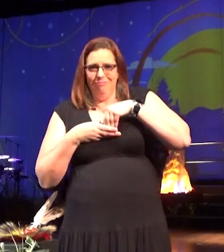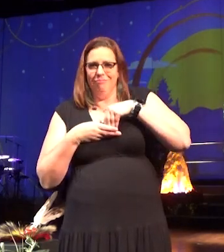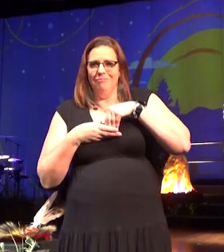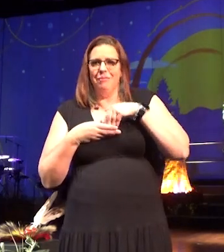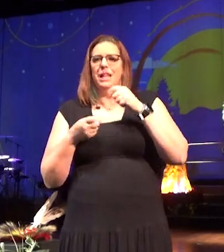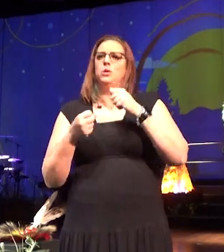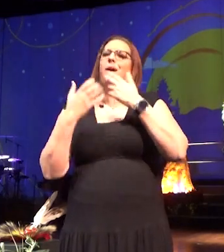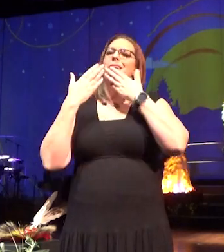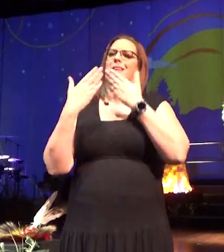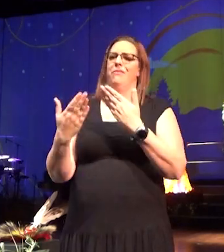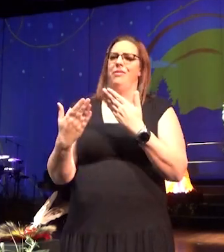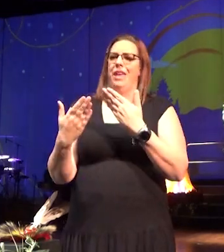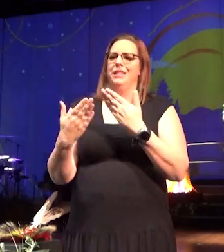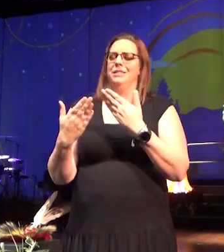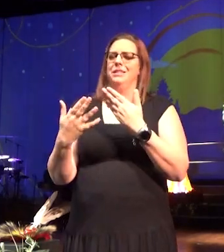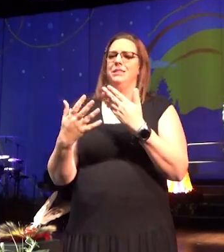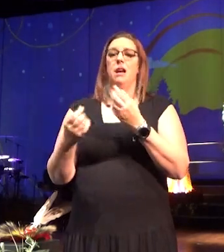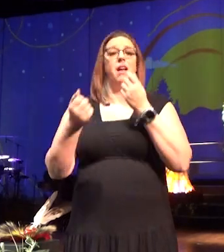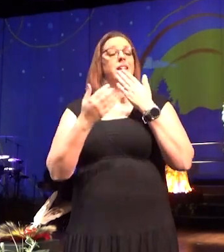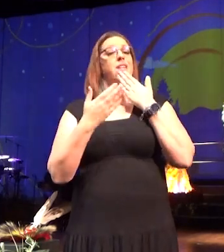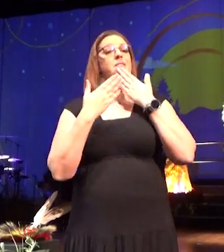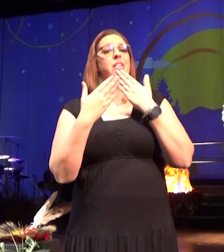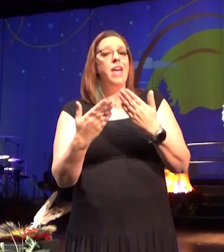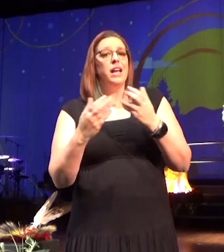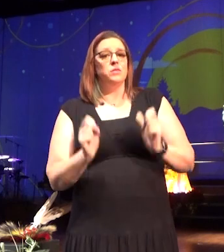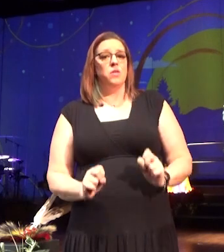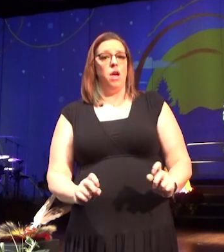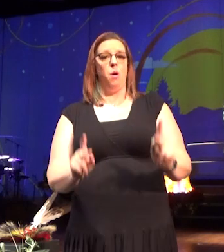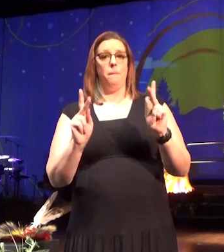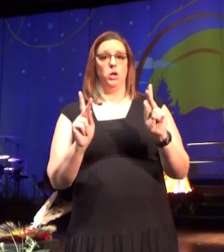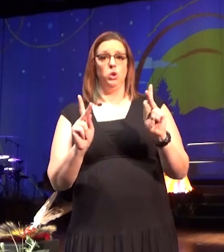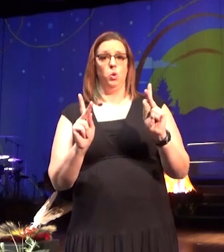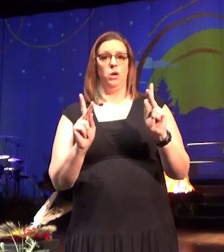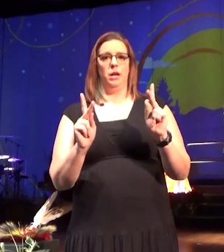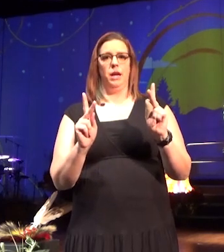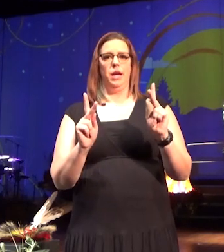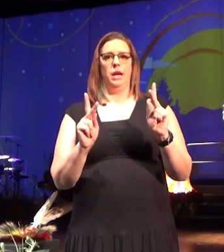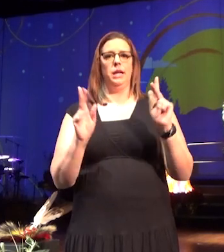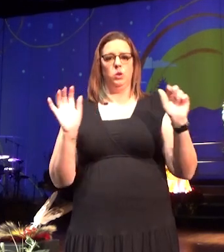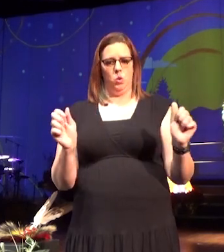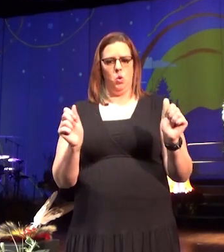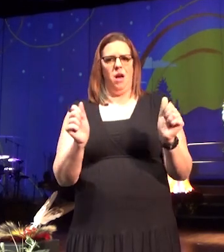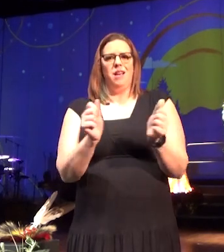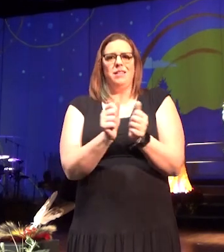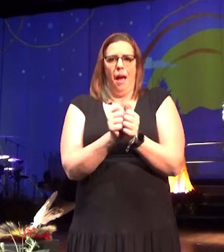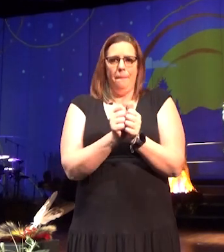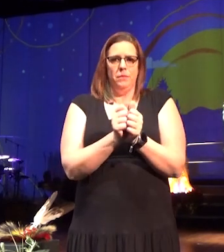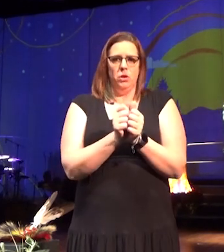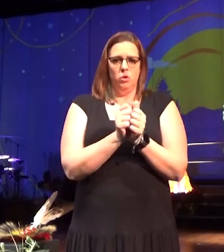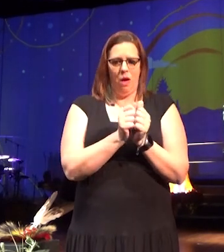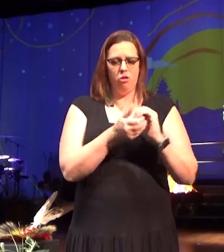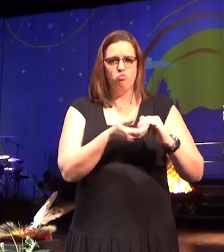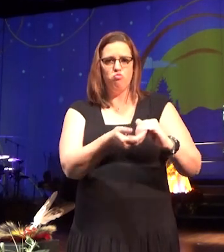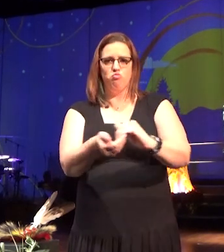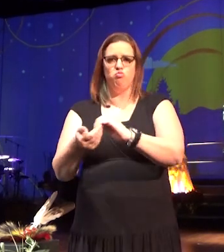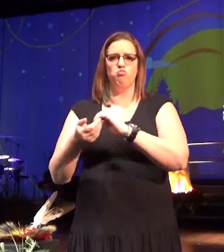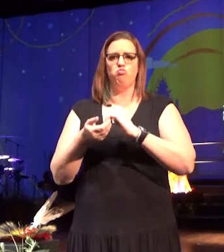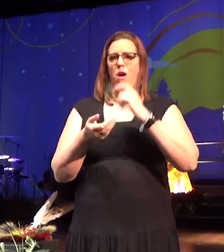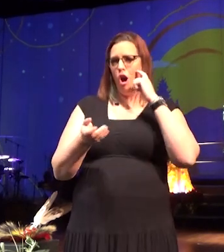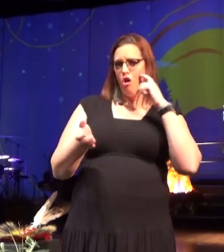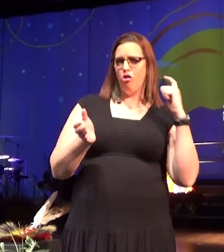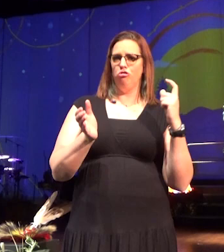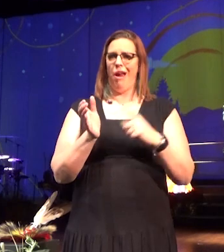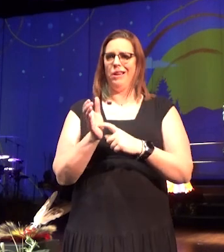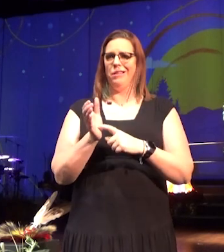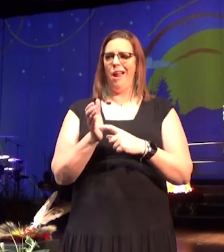give thanks. I give thanks for this opportunity to come together and to recognize something that is